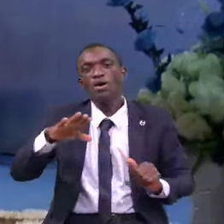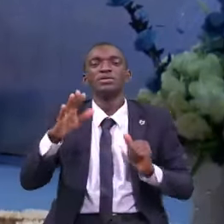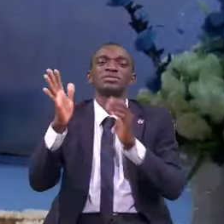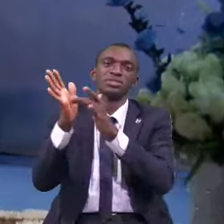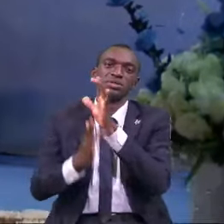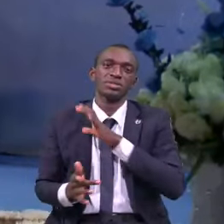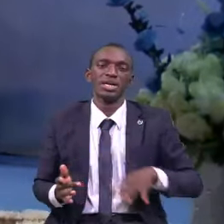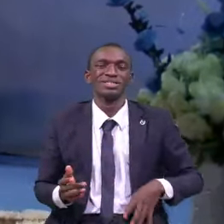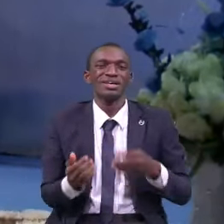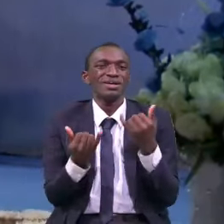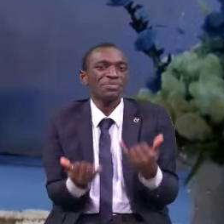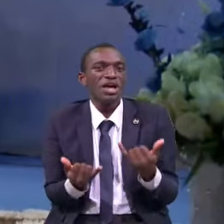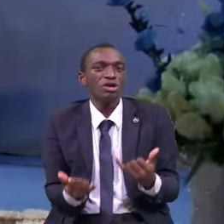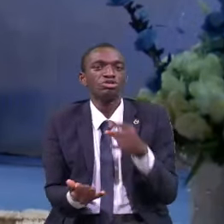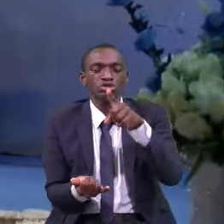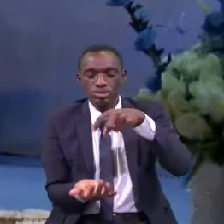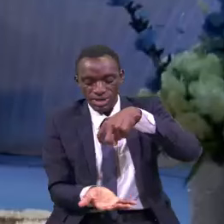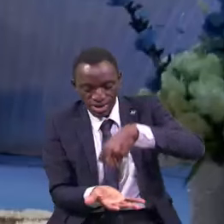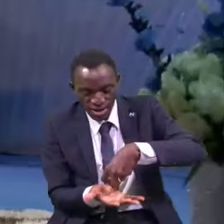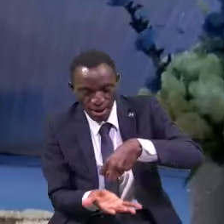Tonight you kneel before Christ.